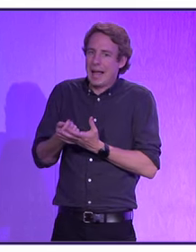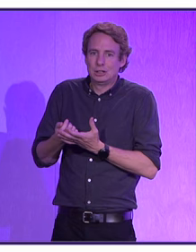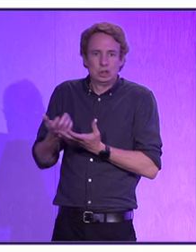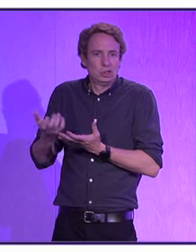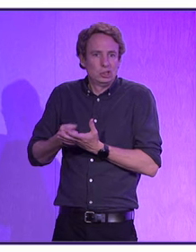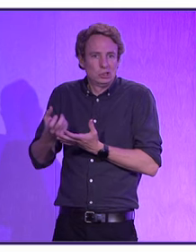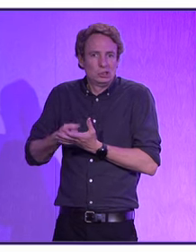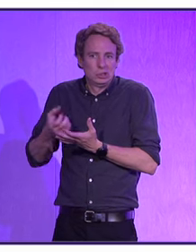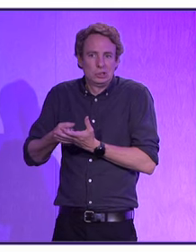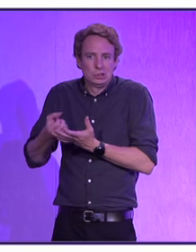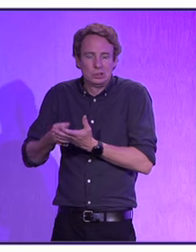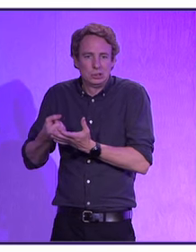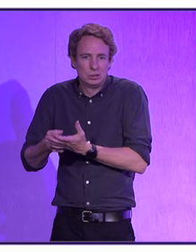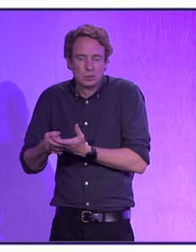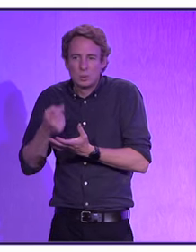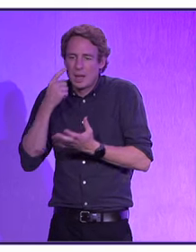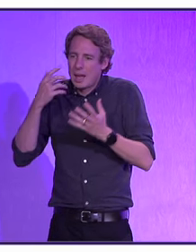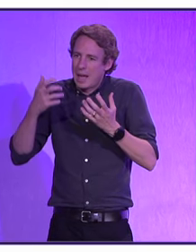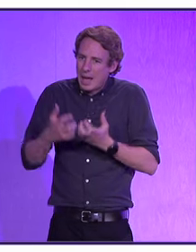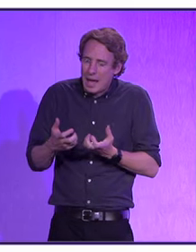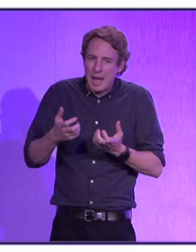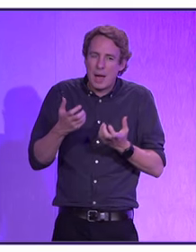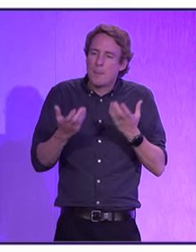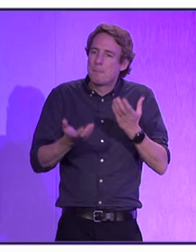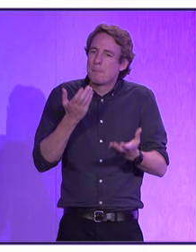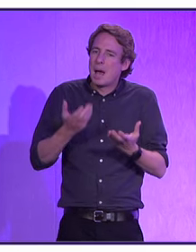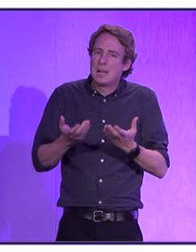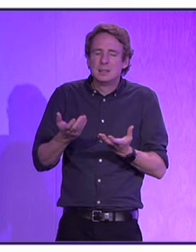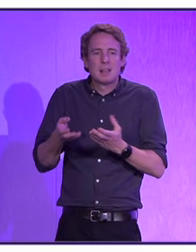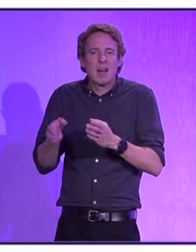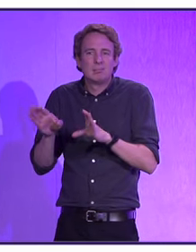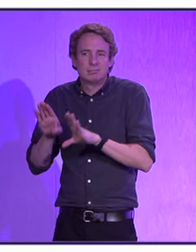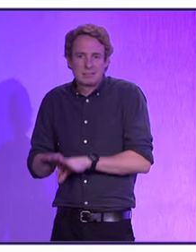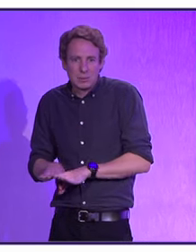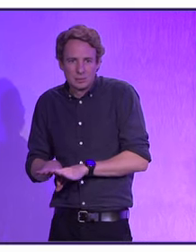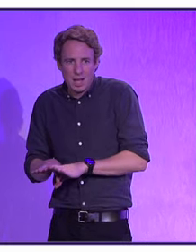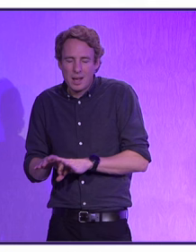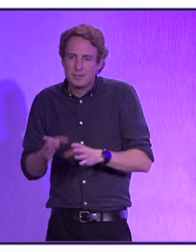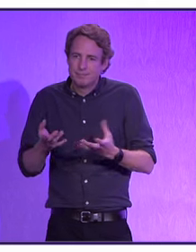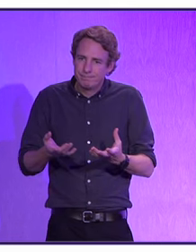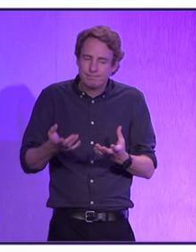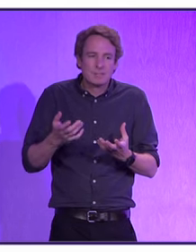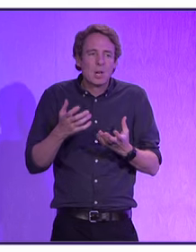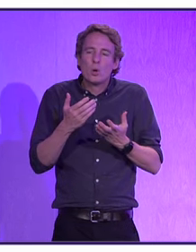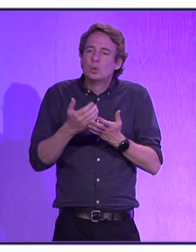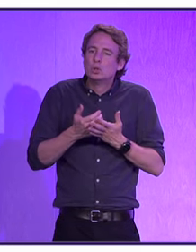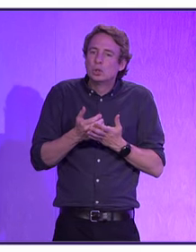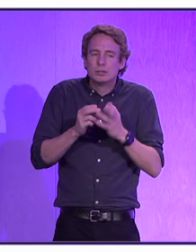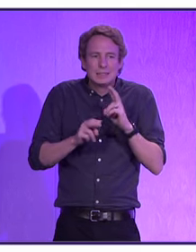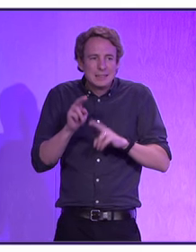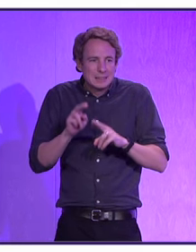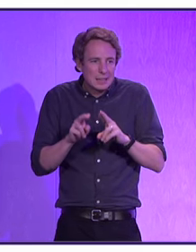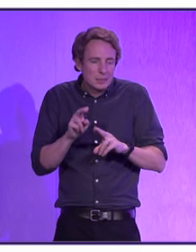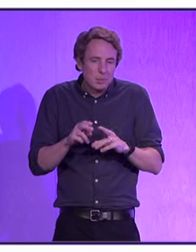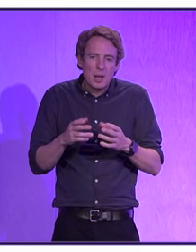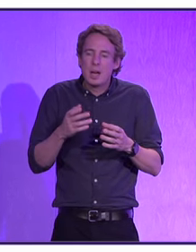you need to find a balance of how to minimize downtime on these applications, right? So you conduct a thorough